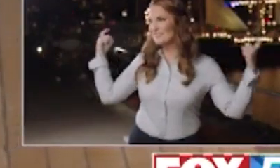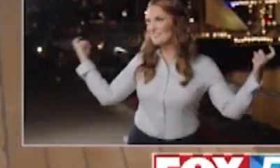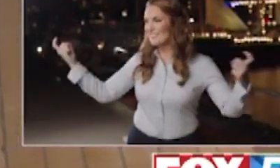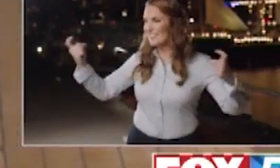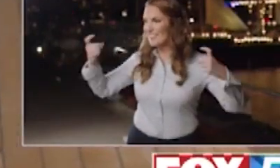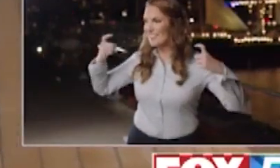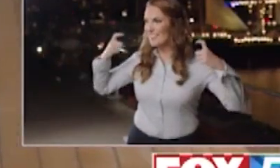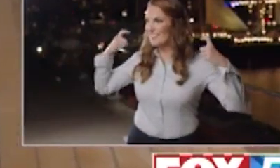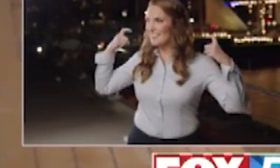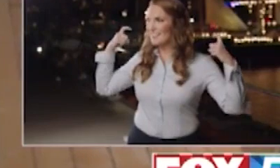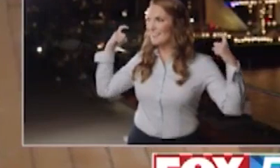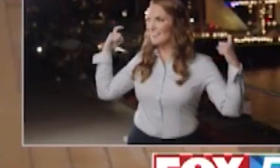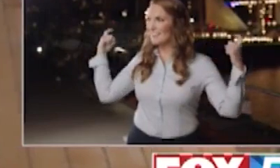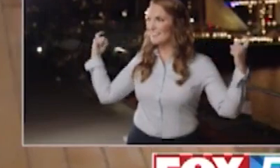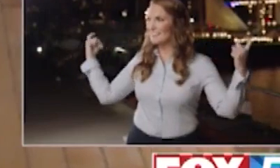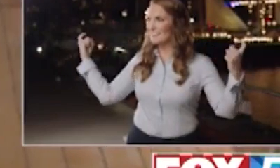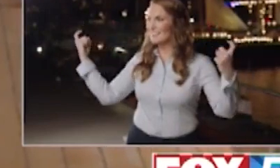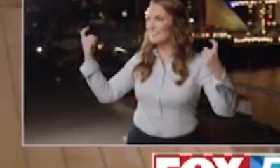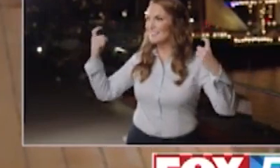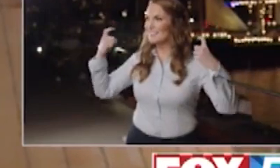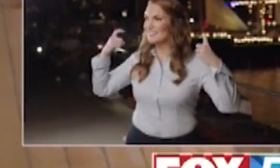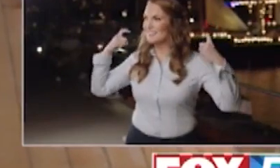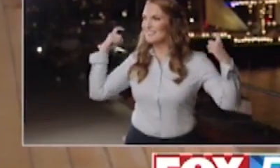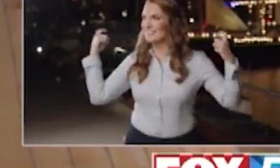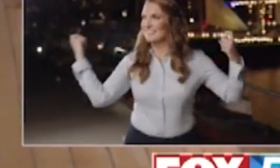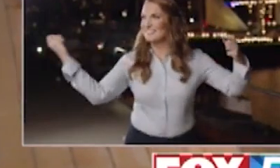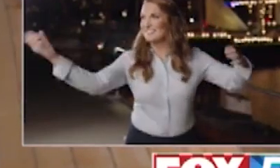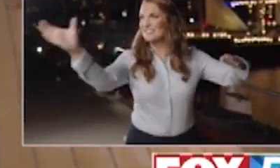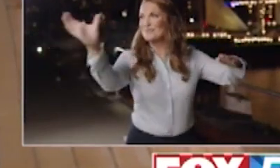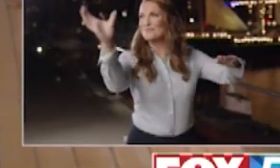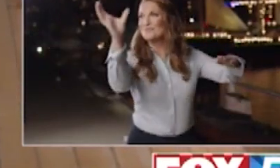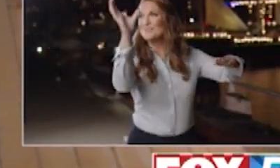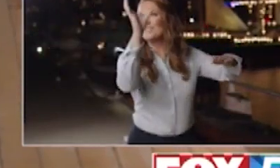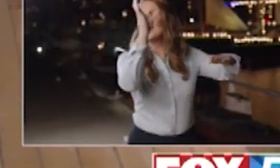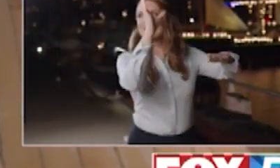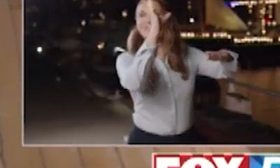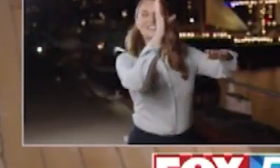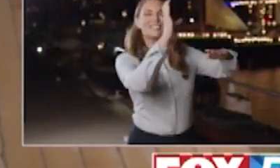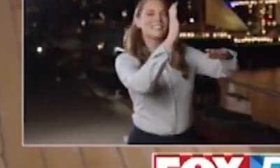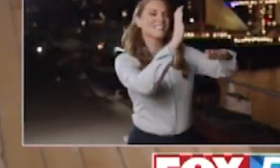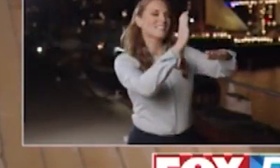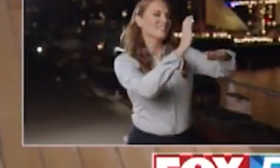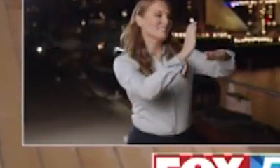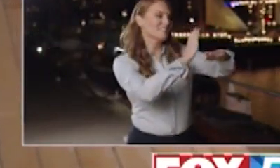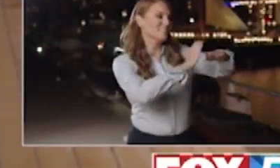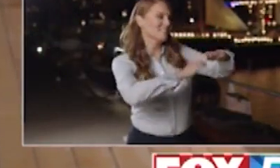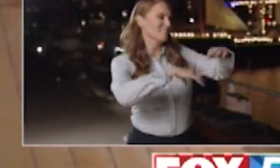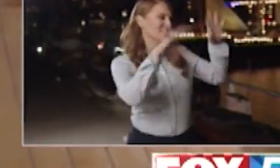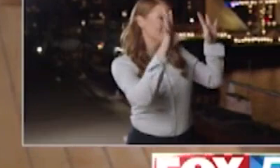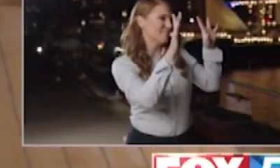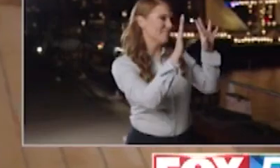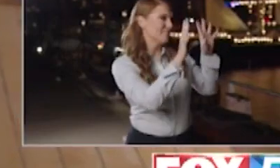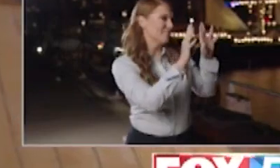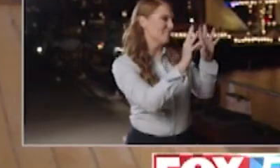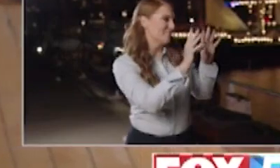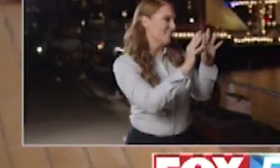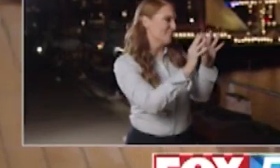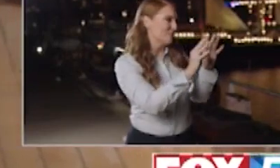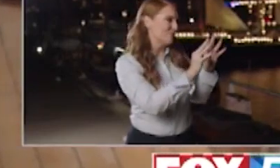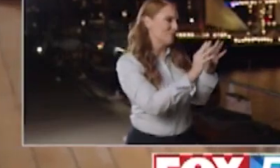proudly we've hailed at the twilight's